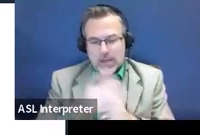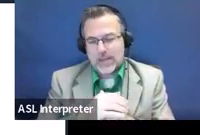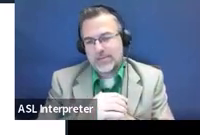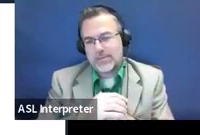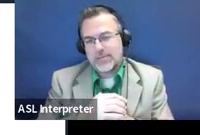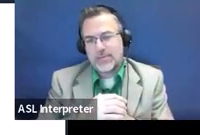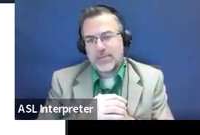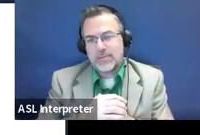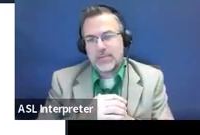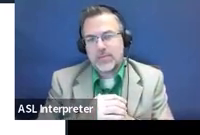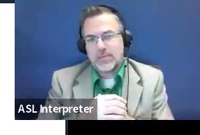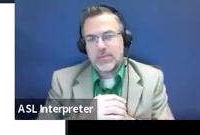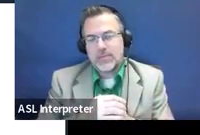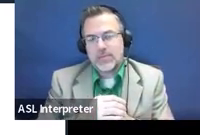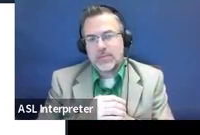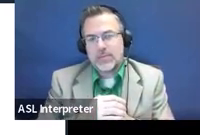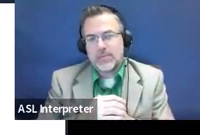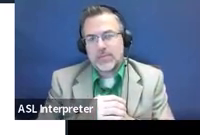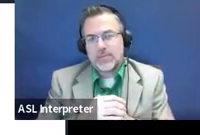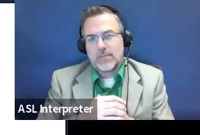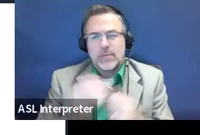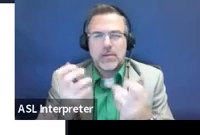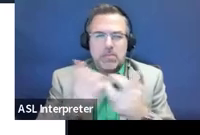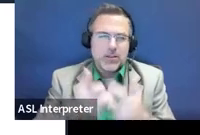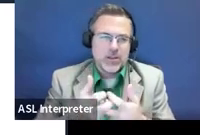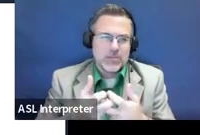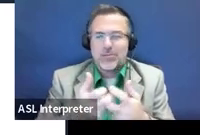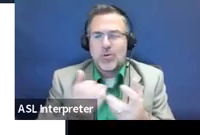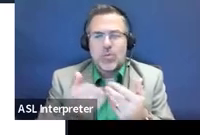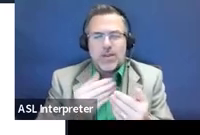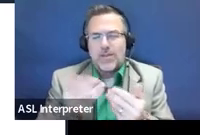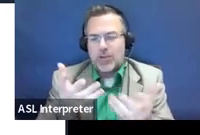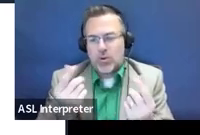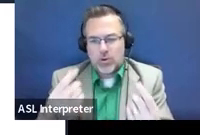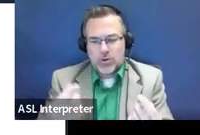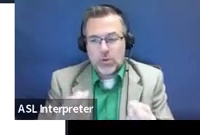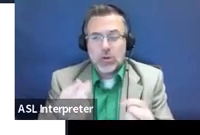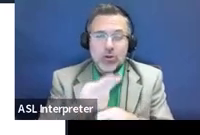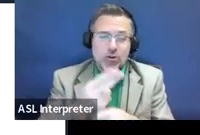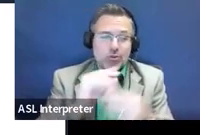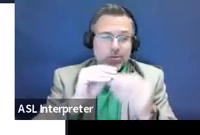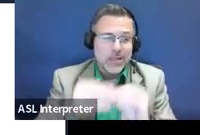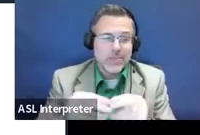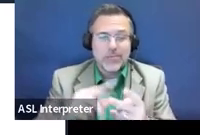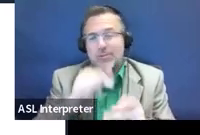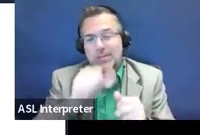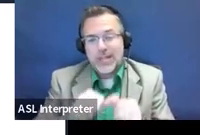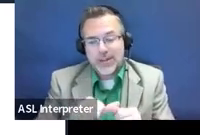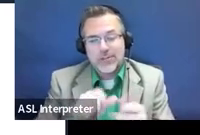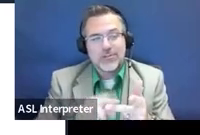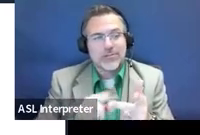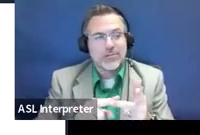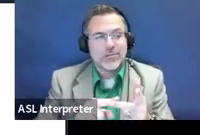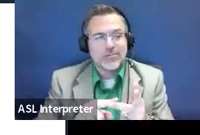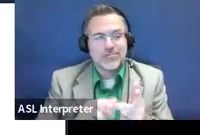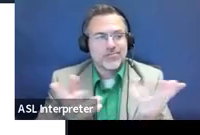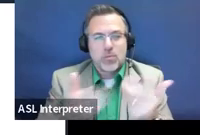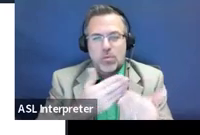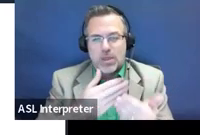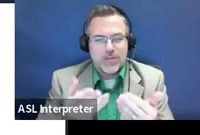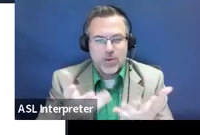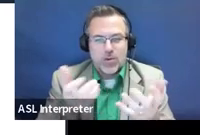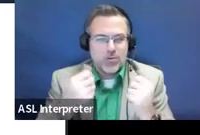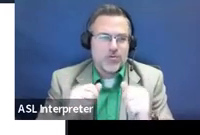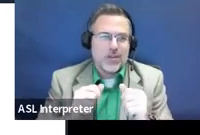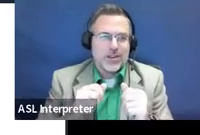doing this. And they would match up. So however you want to do that, like I would use numbers, I would use letters, however you want to try to